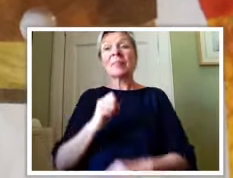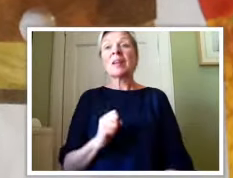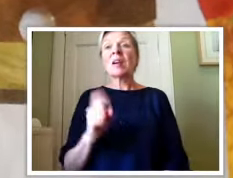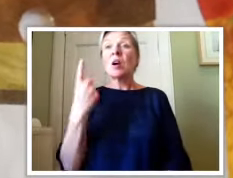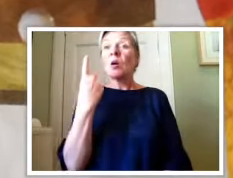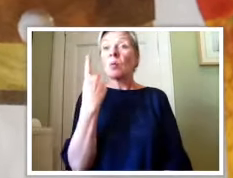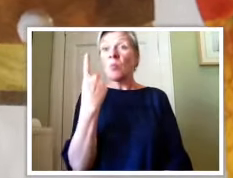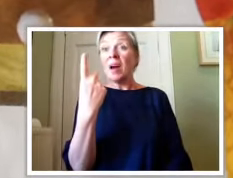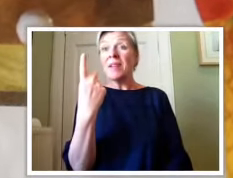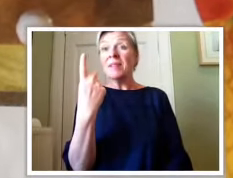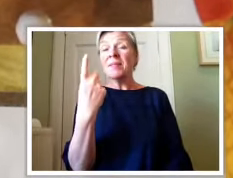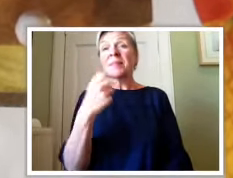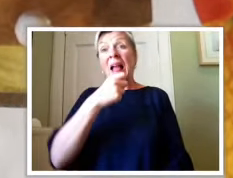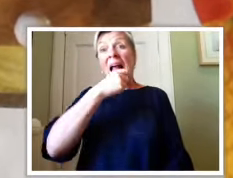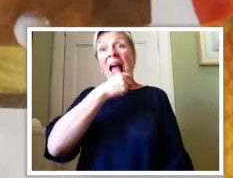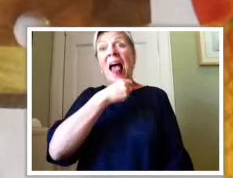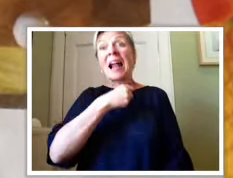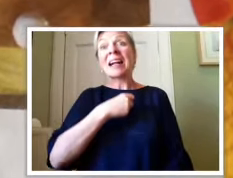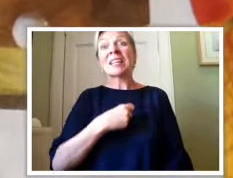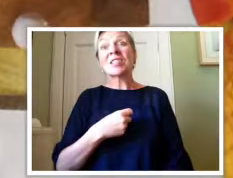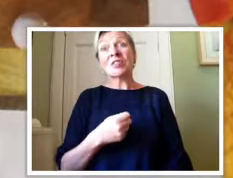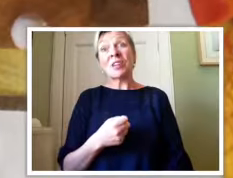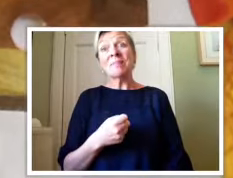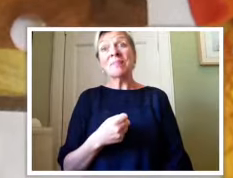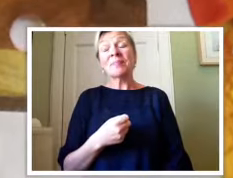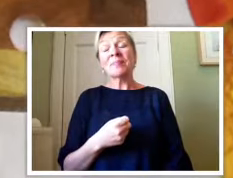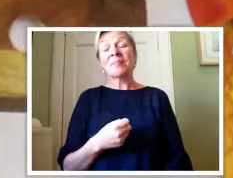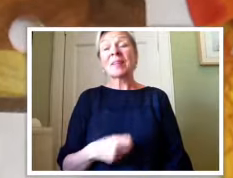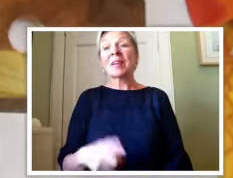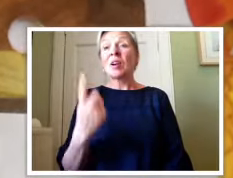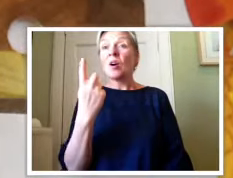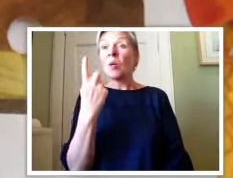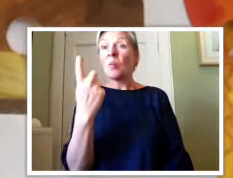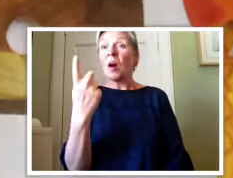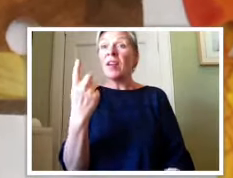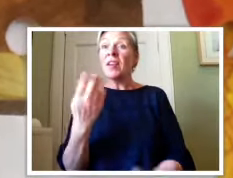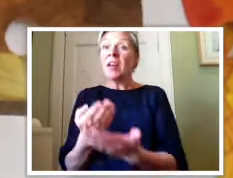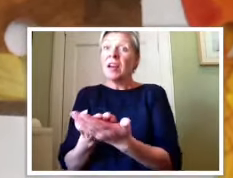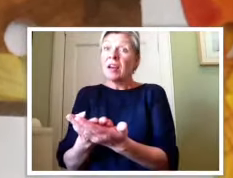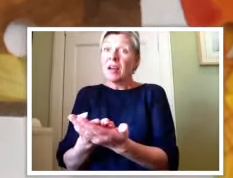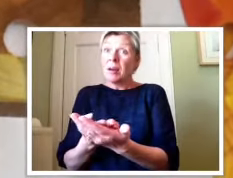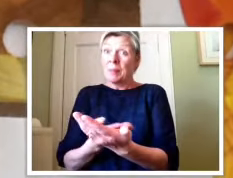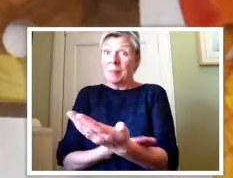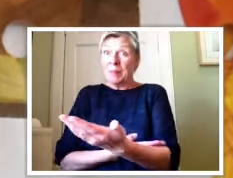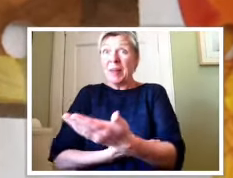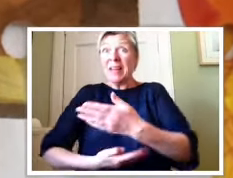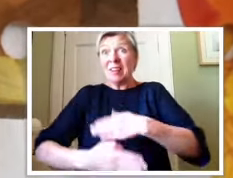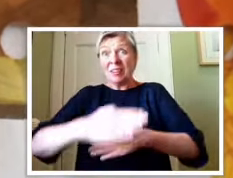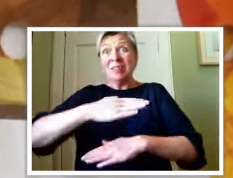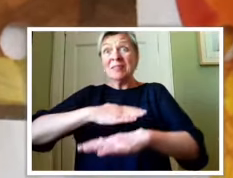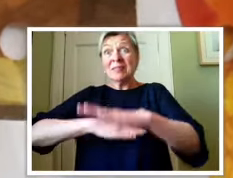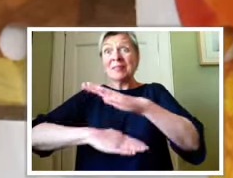One ice cream. One pickle.